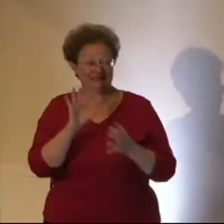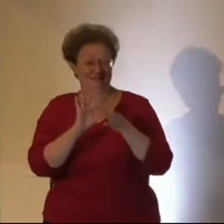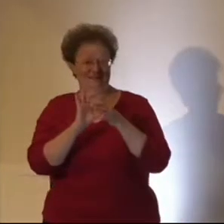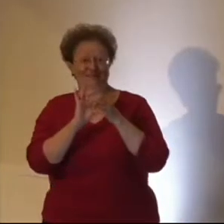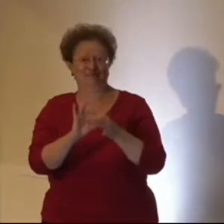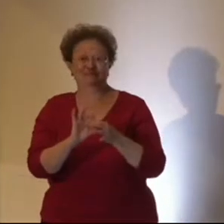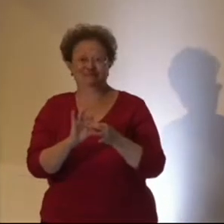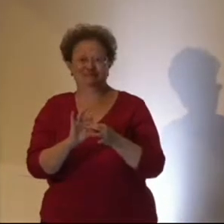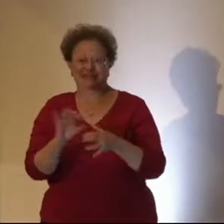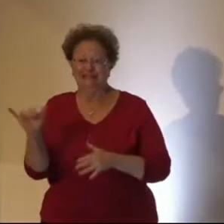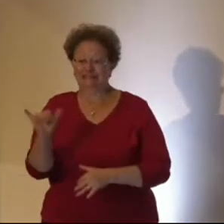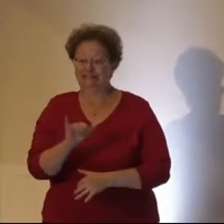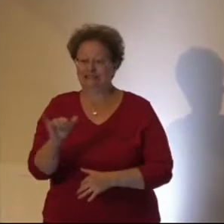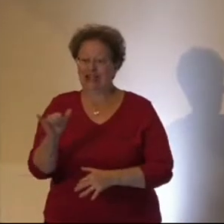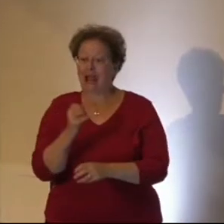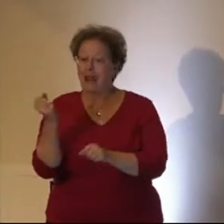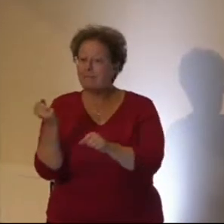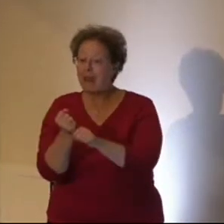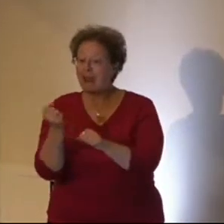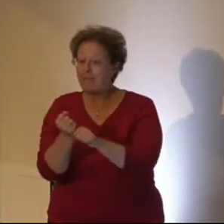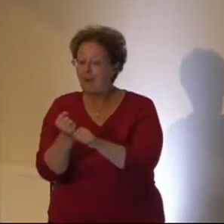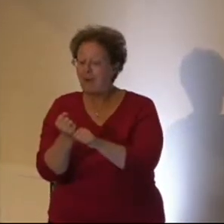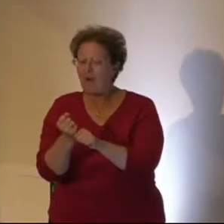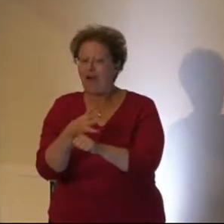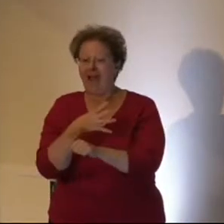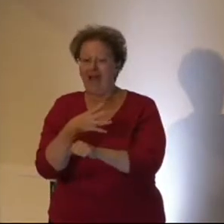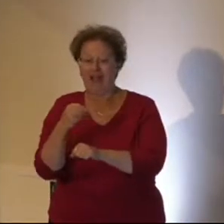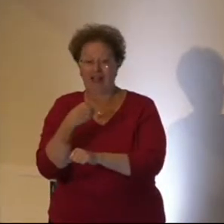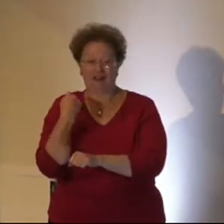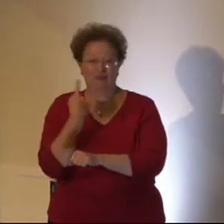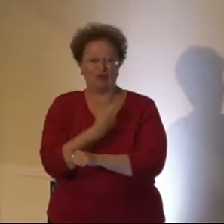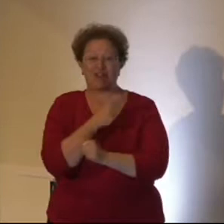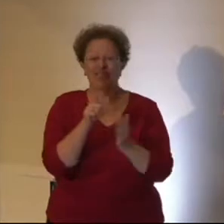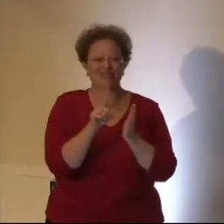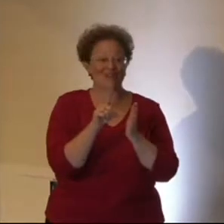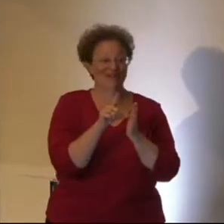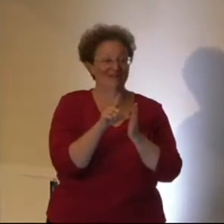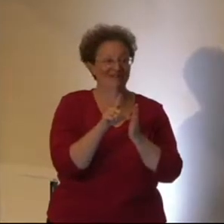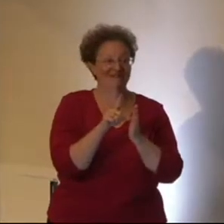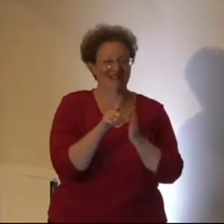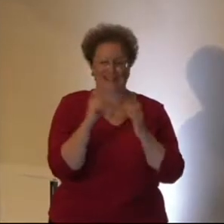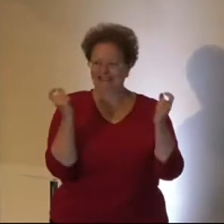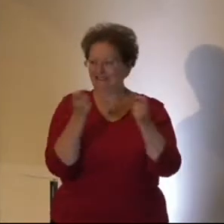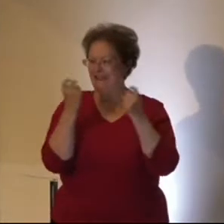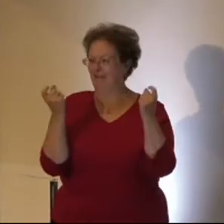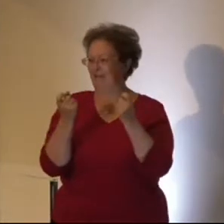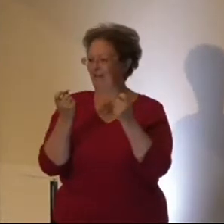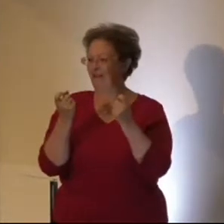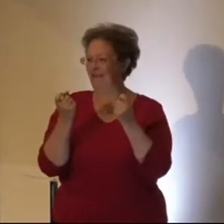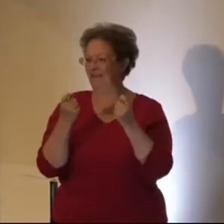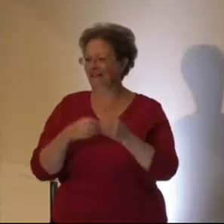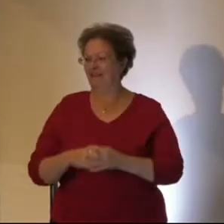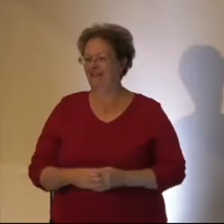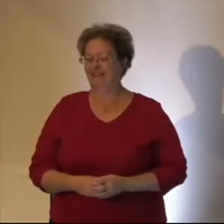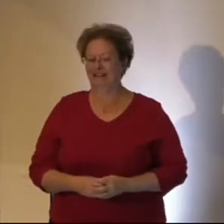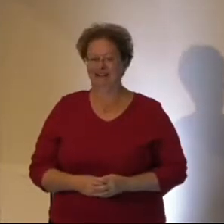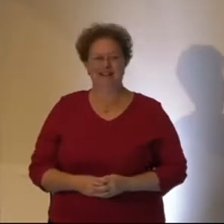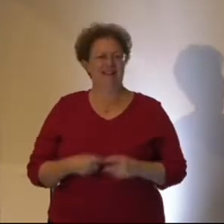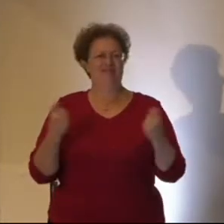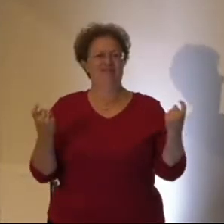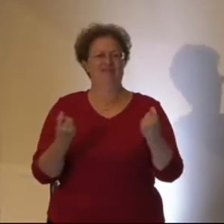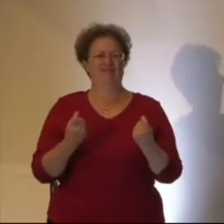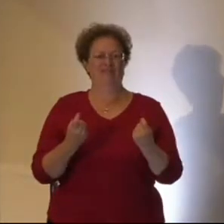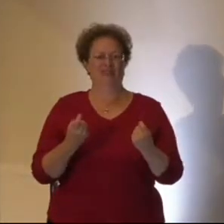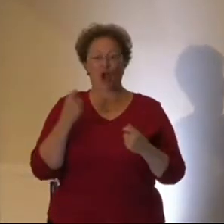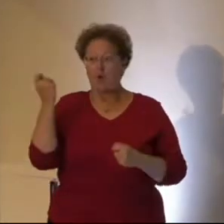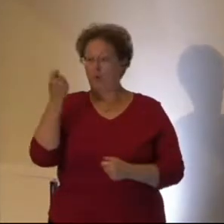World Series winning team and how we as Lutherans can sometimes celebrate the Reformation? A victory that was won